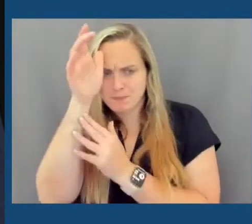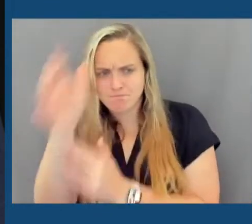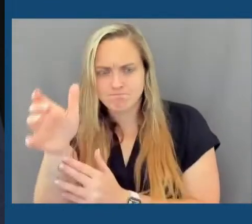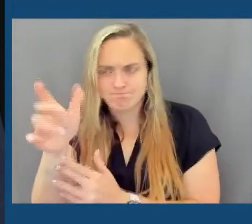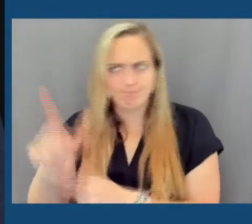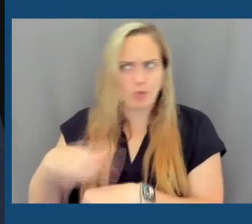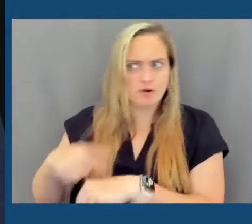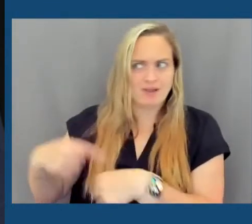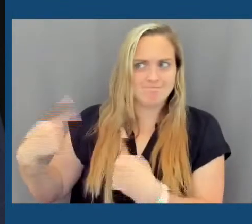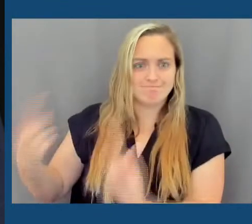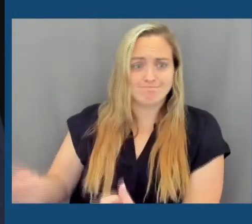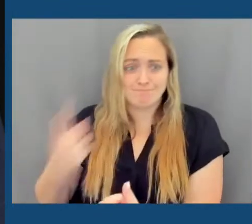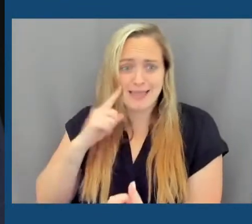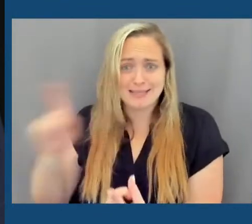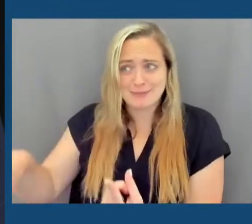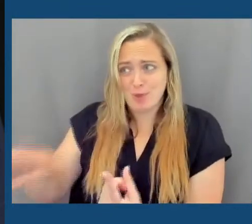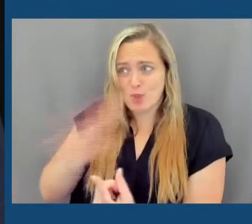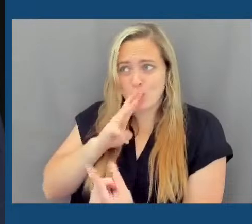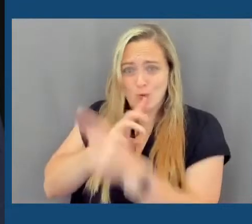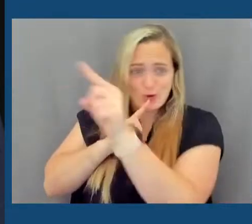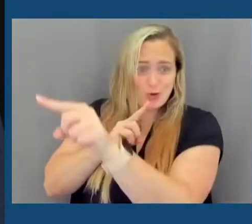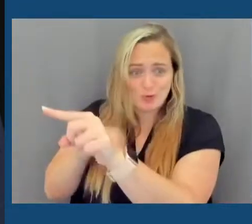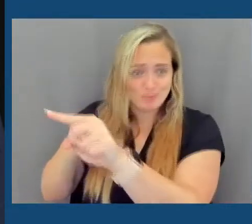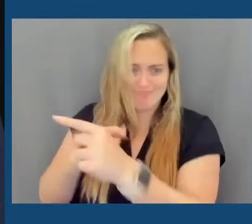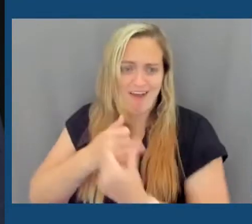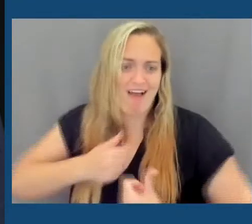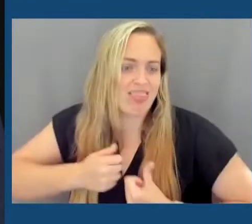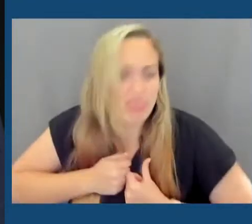don't know that that's me out on the water. I love the Erie Canal.